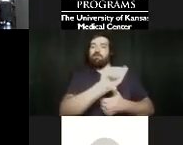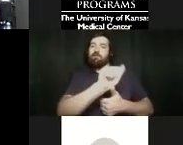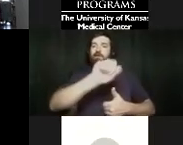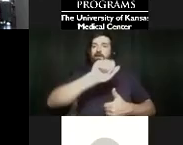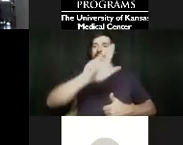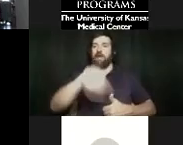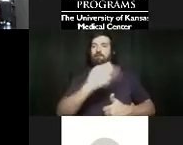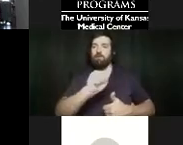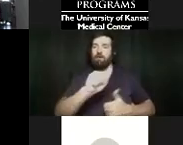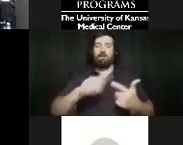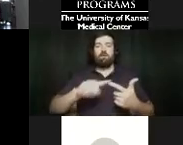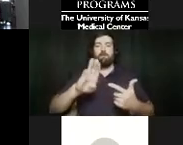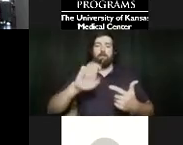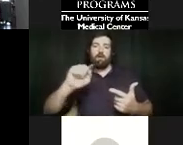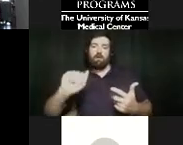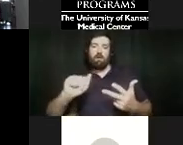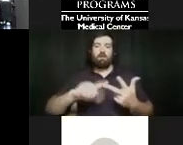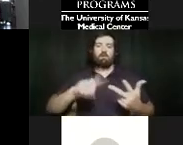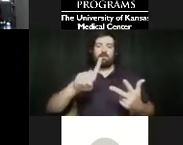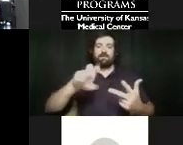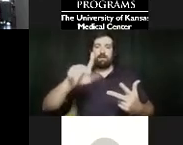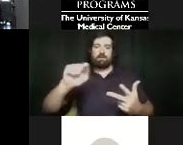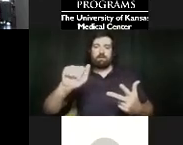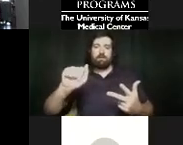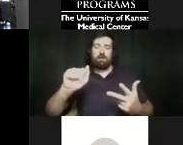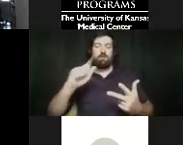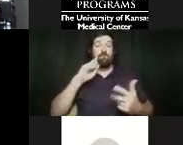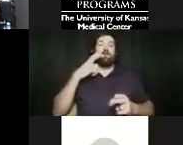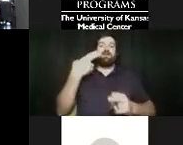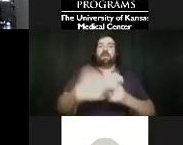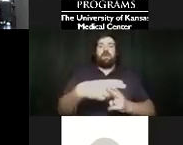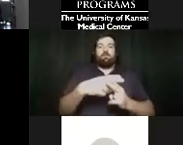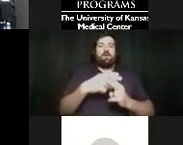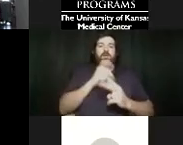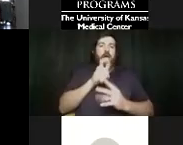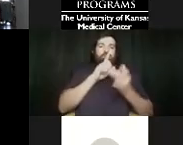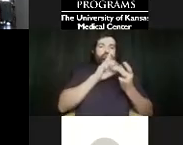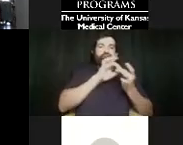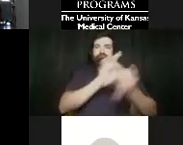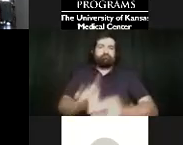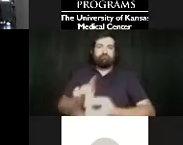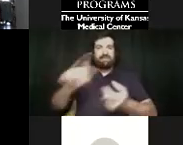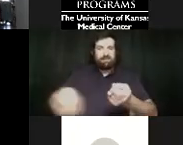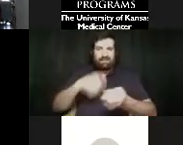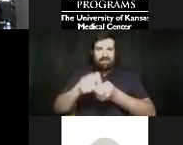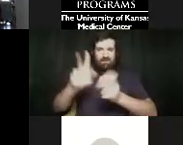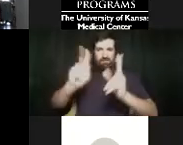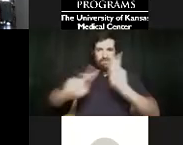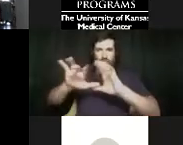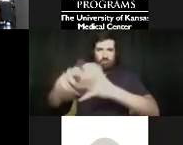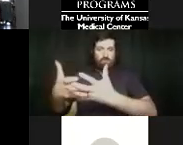and epsilon and delta to give it a name that is not connected with a particular people in order